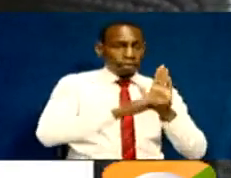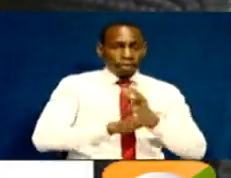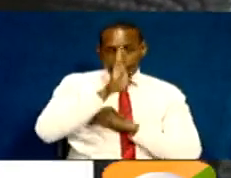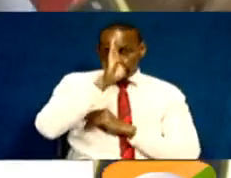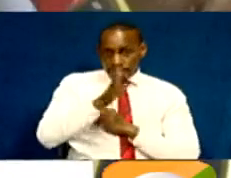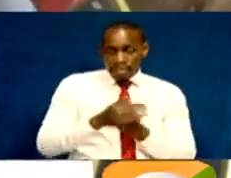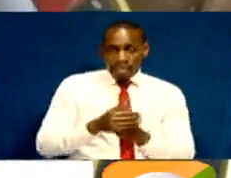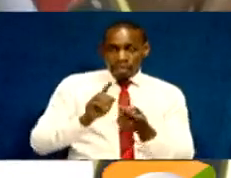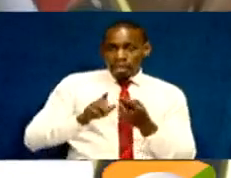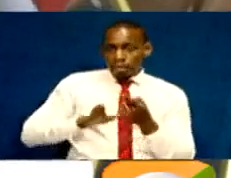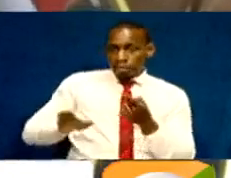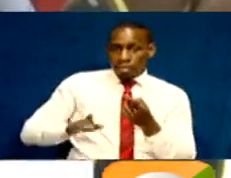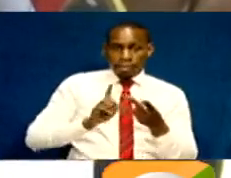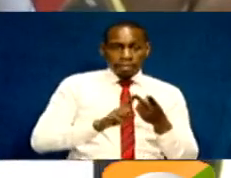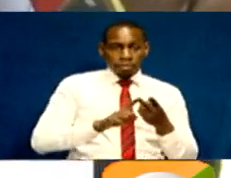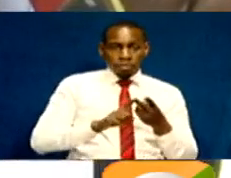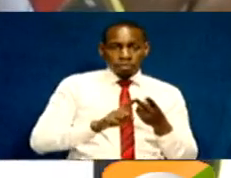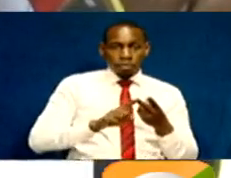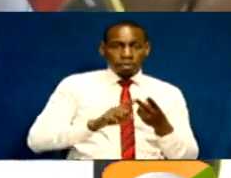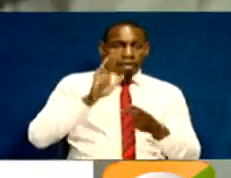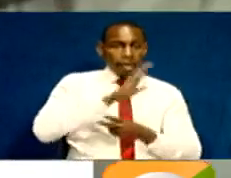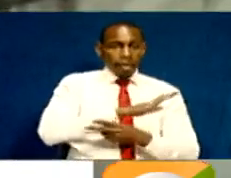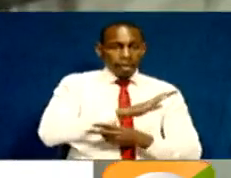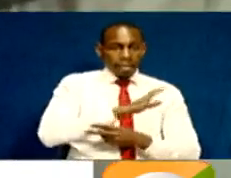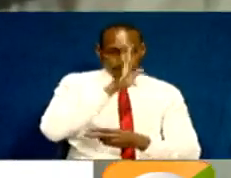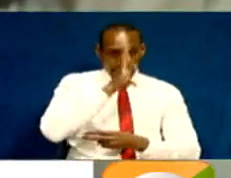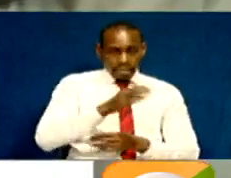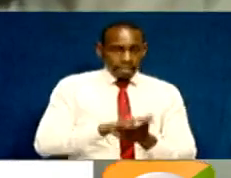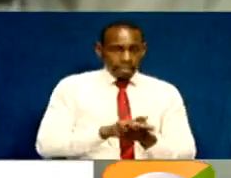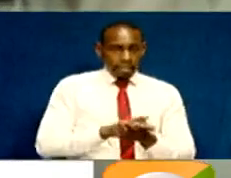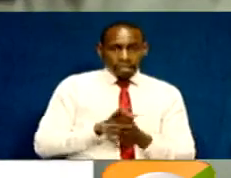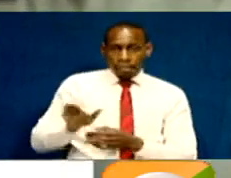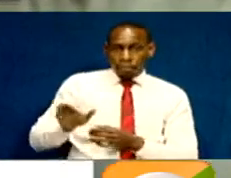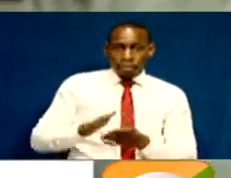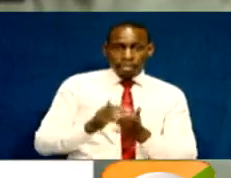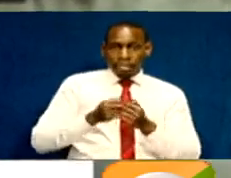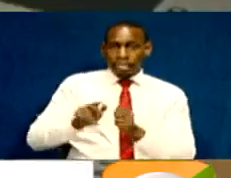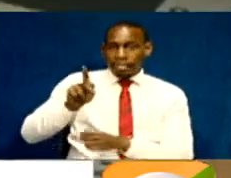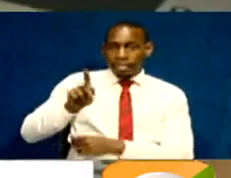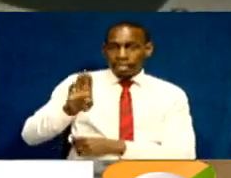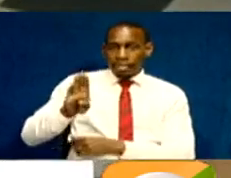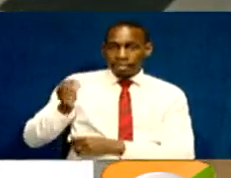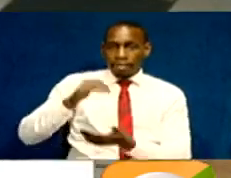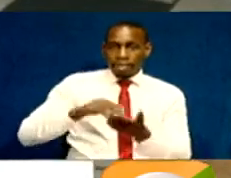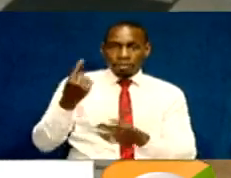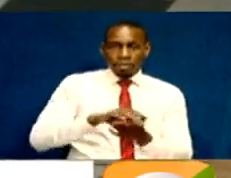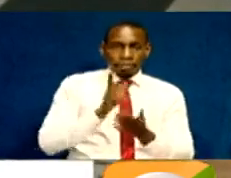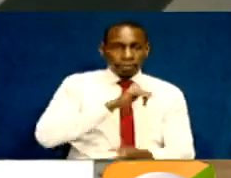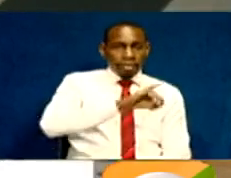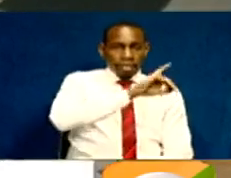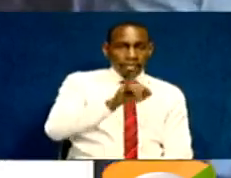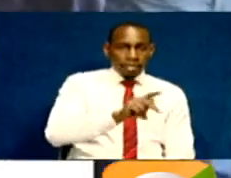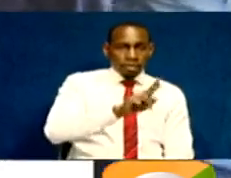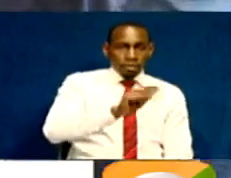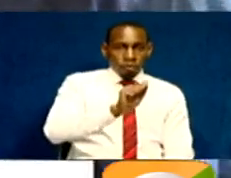Sunday, one in the morning and the second one on Sunday. In the morning encounter, KCB again edged out Jaquat